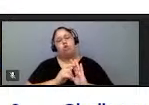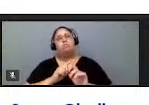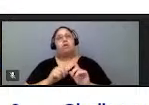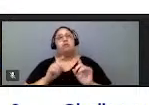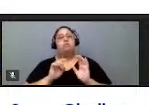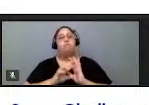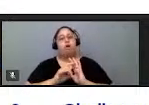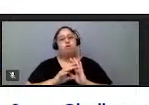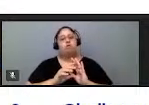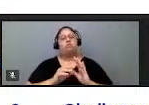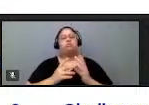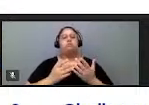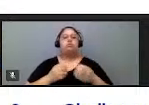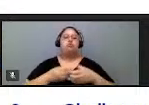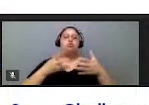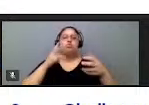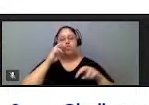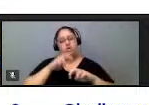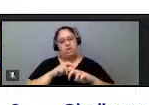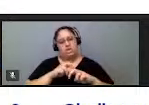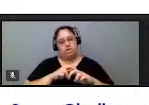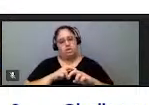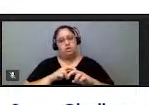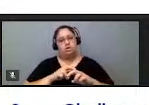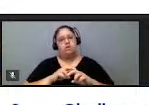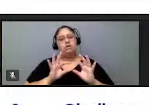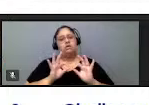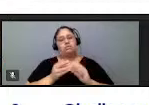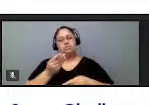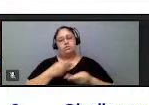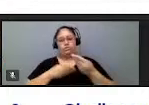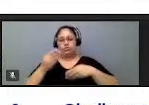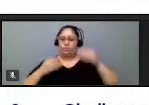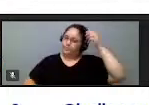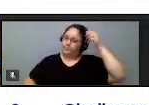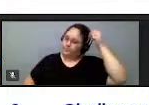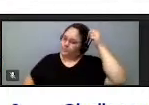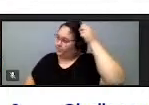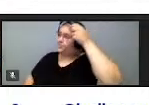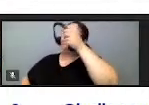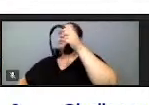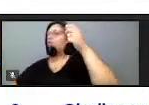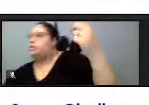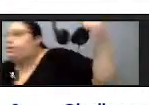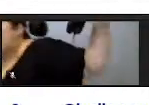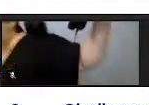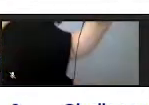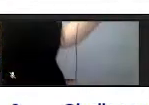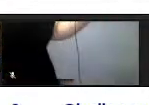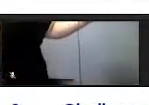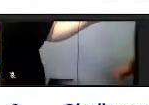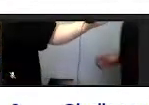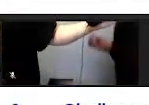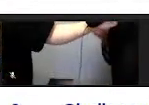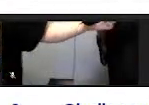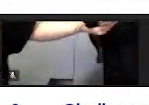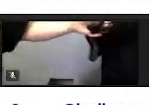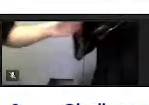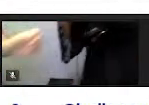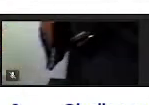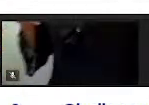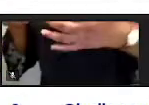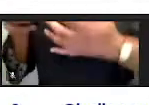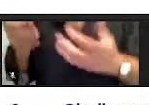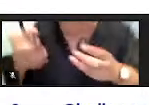pushing and needed to grow but Cape Town's Market is unique in the sense that it has these Twin